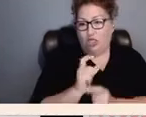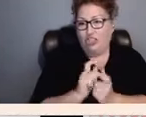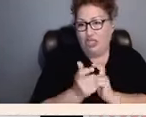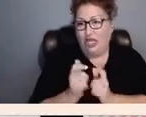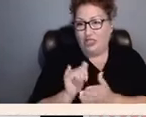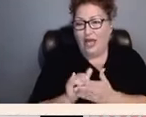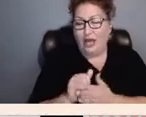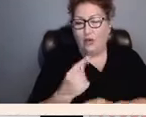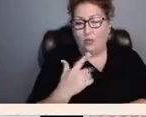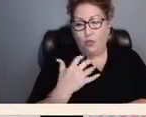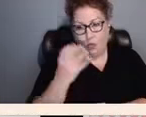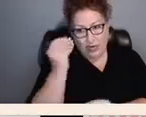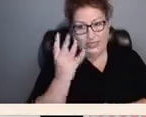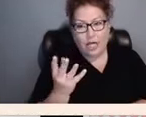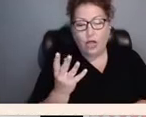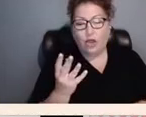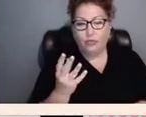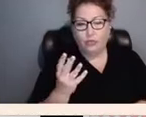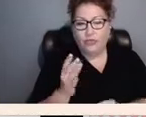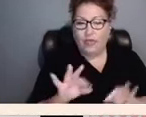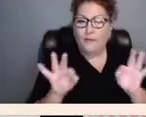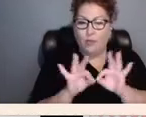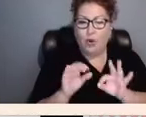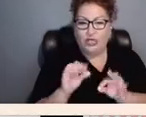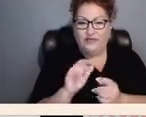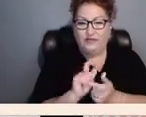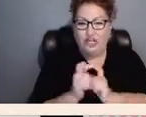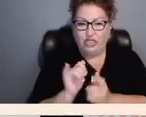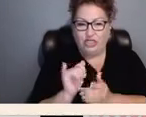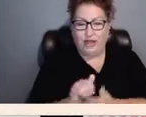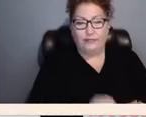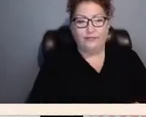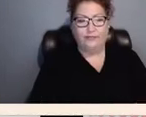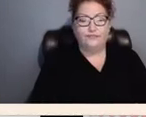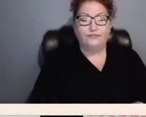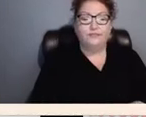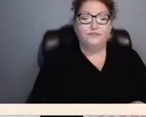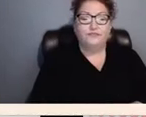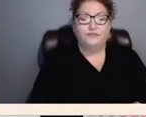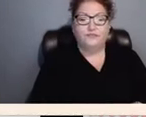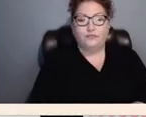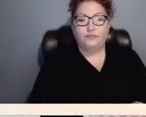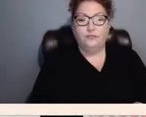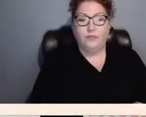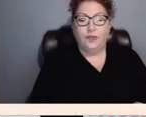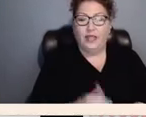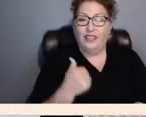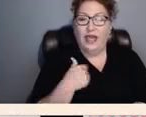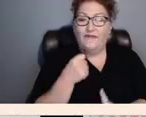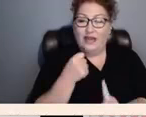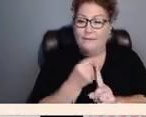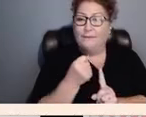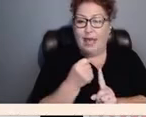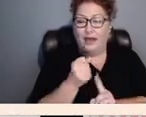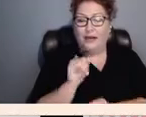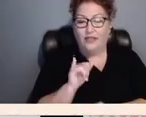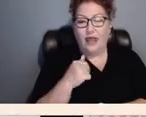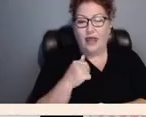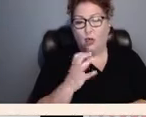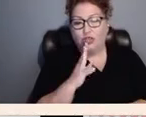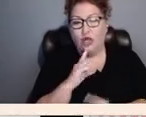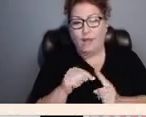you, you know, the importance of changing that. So there's an impact that I want to talk about in terms